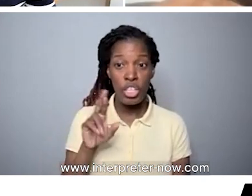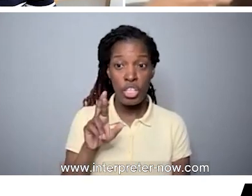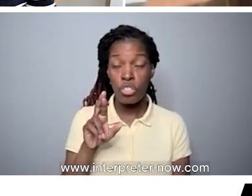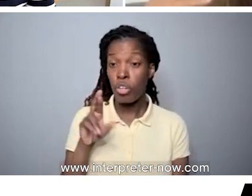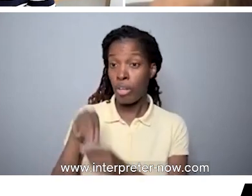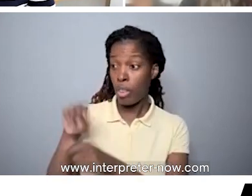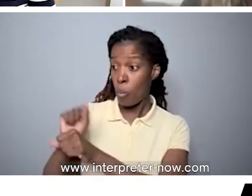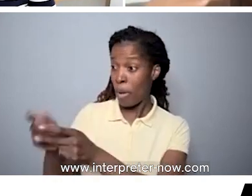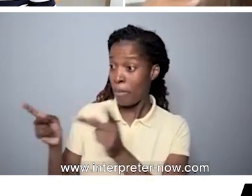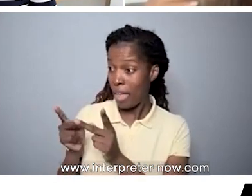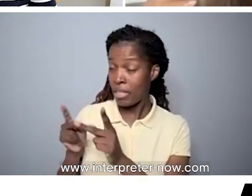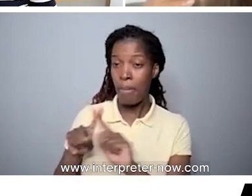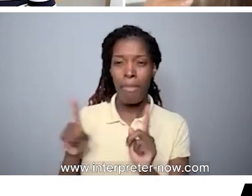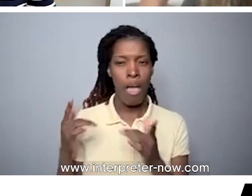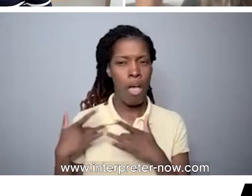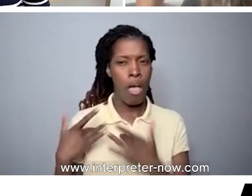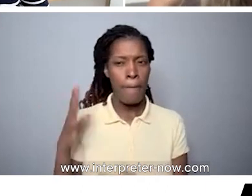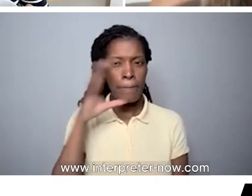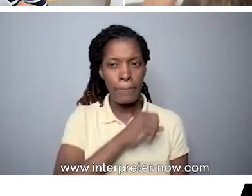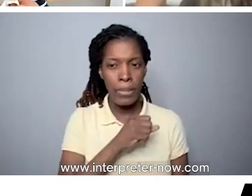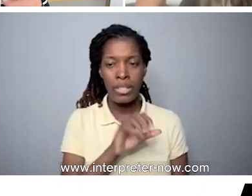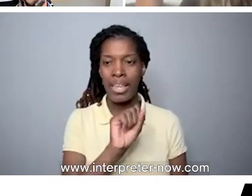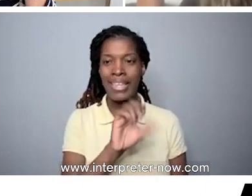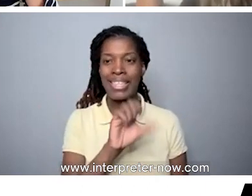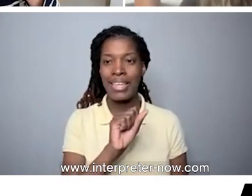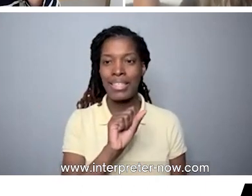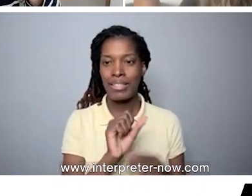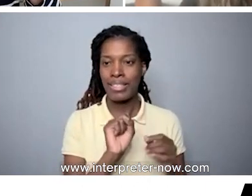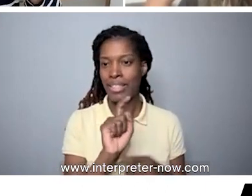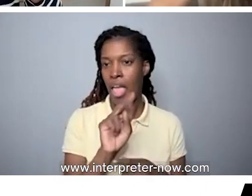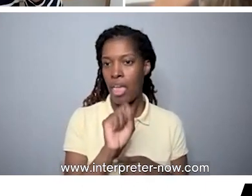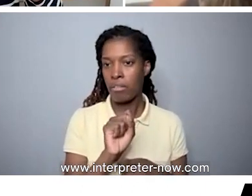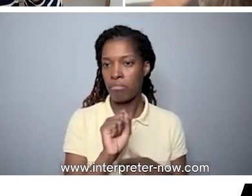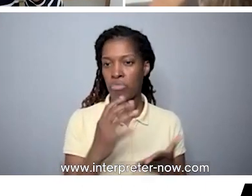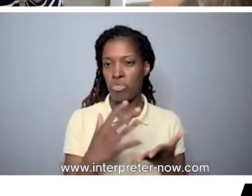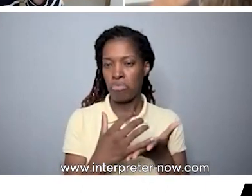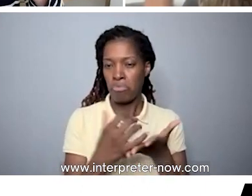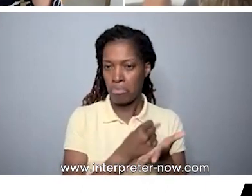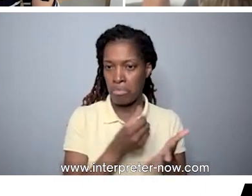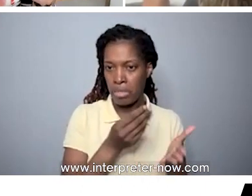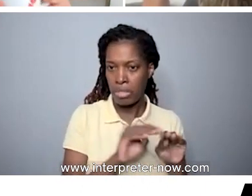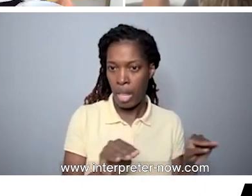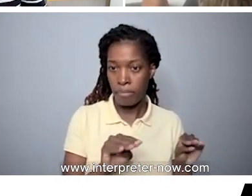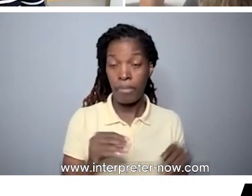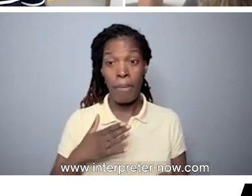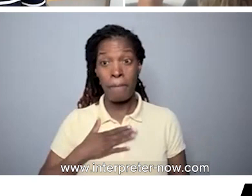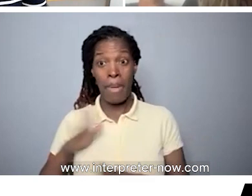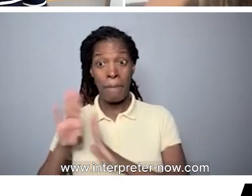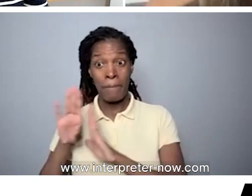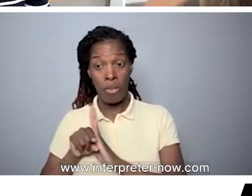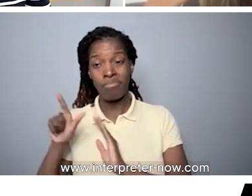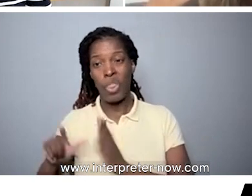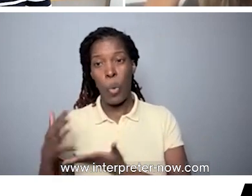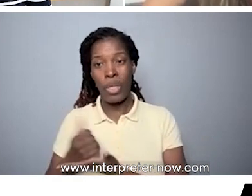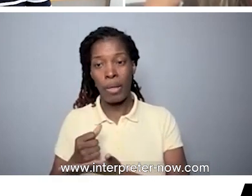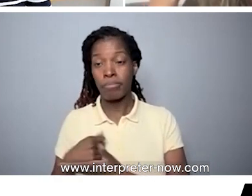background. Both of my parents are immigrants. And while I do have a bachelor's in computer science from an